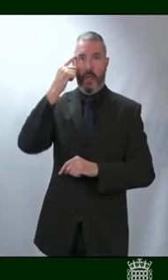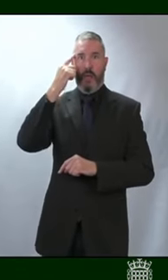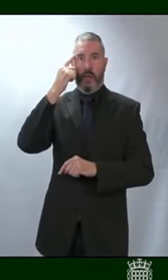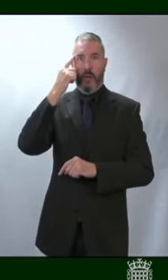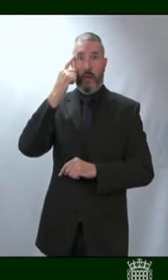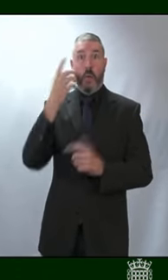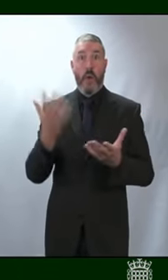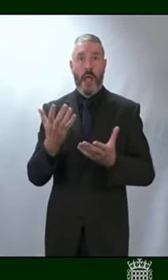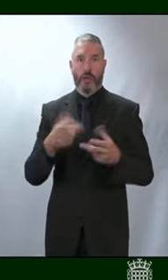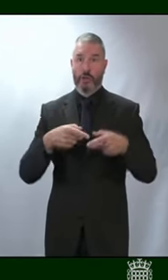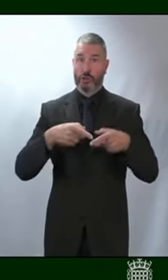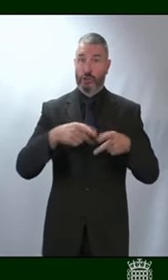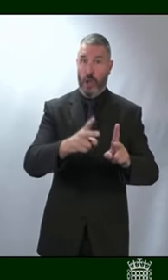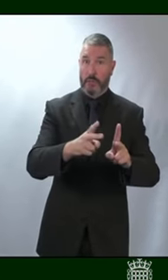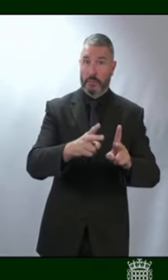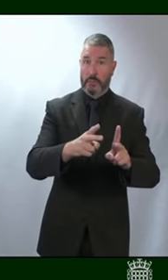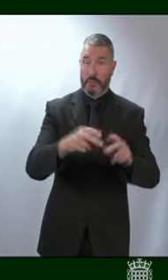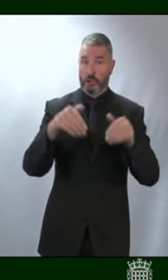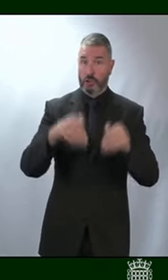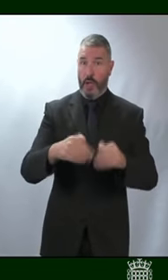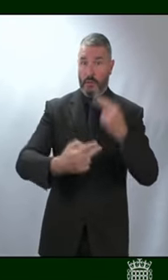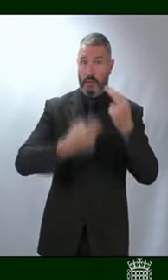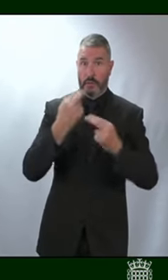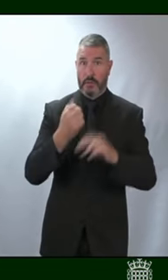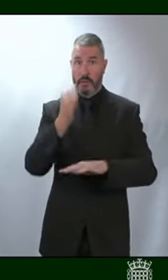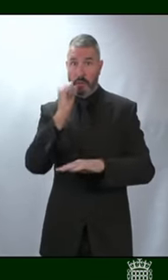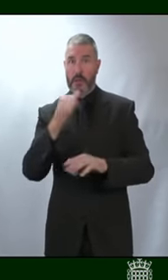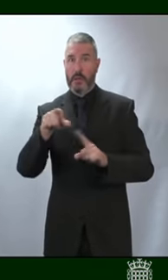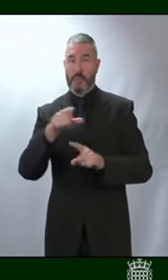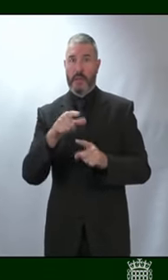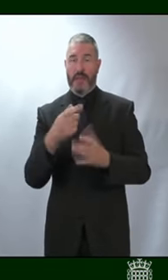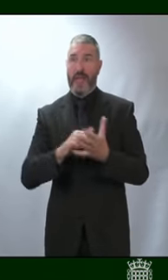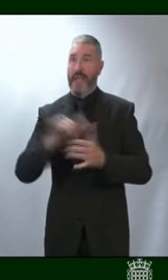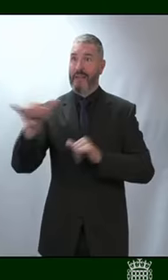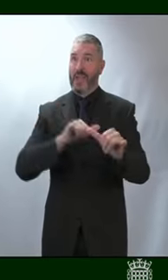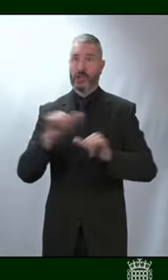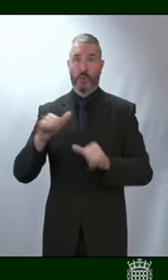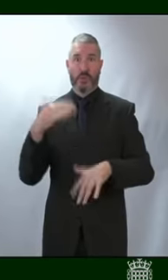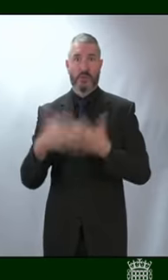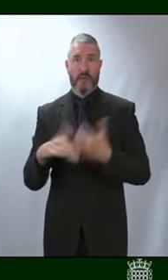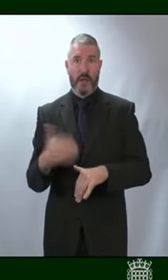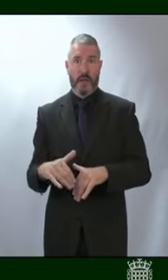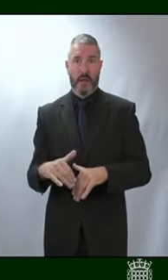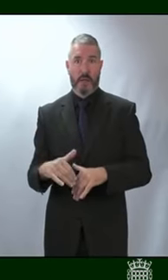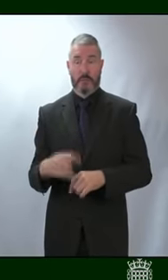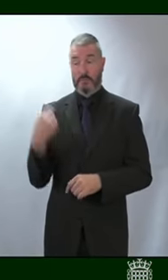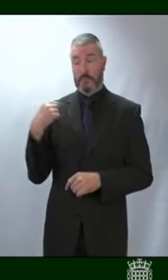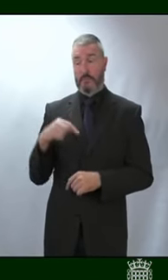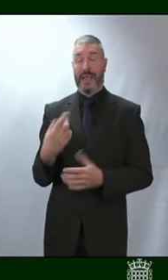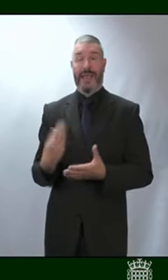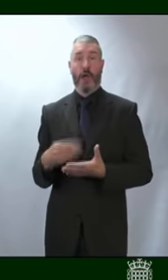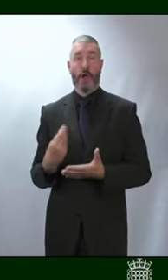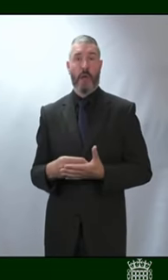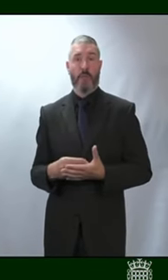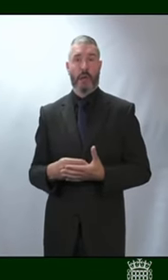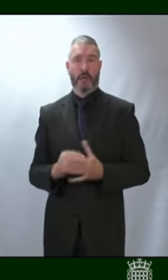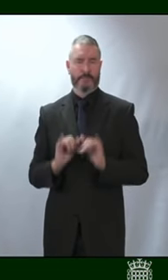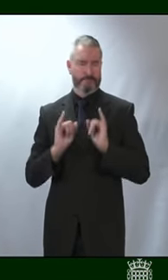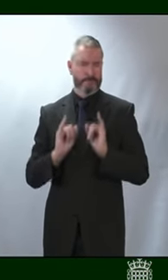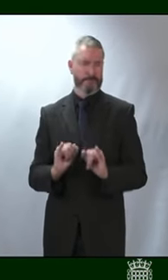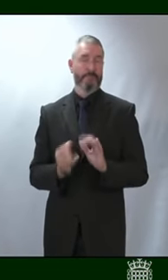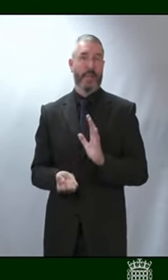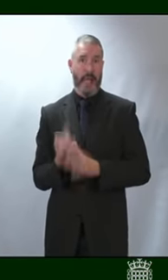the hospitality industry, and further devastation for the aviation industry. Since the economic consequences